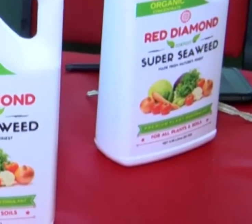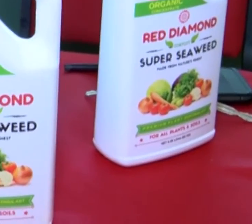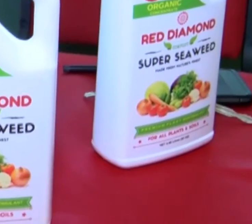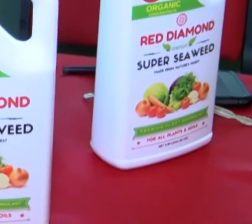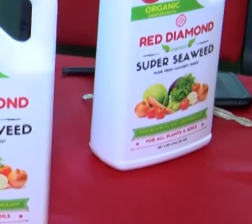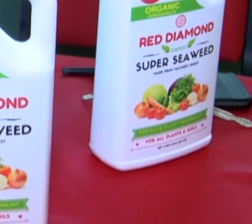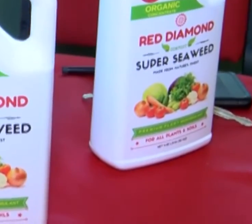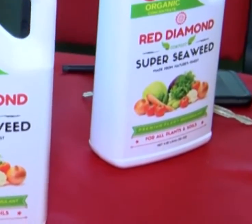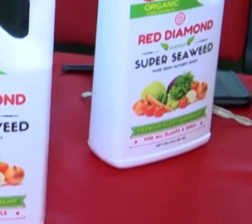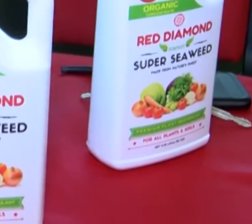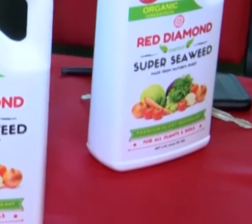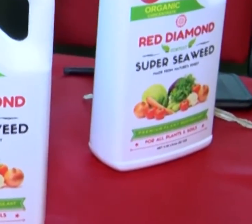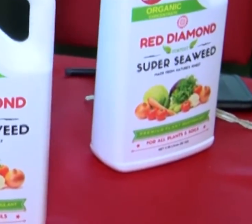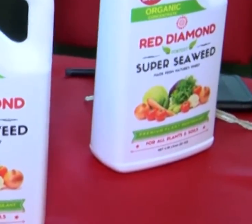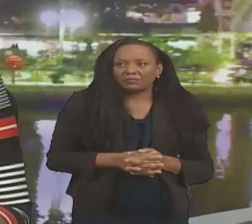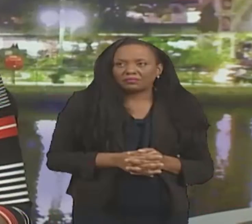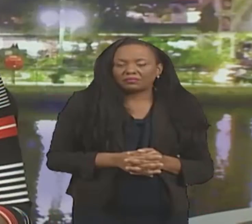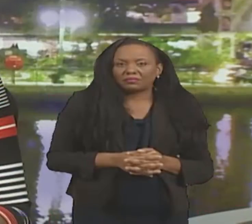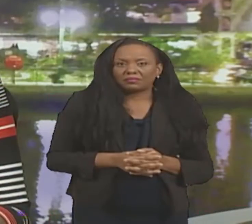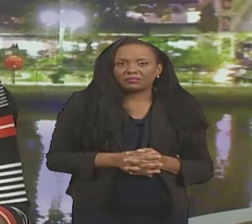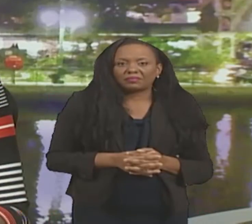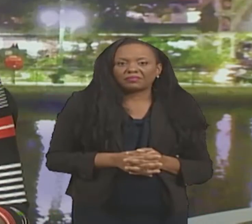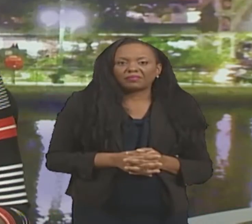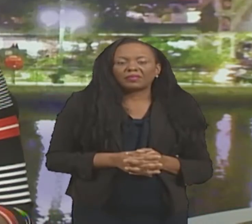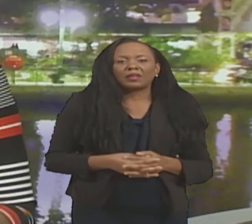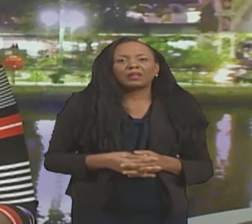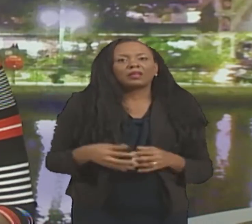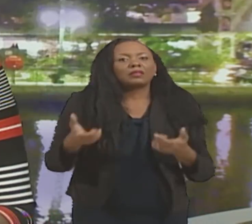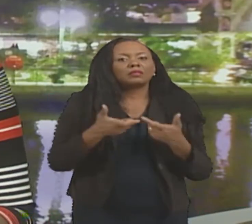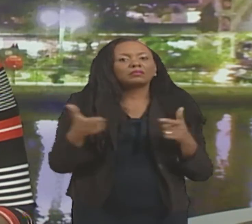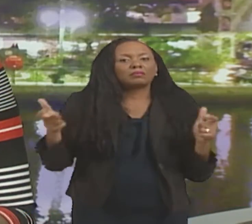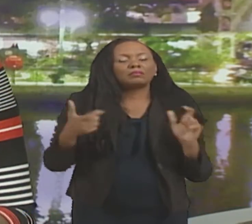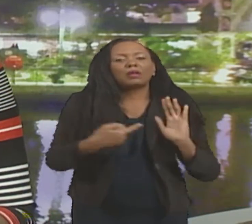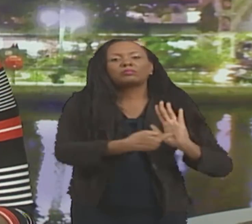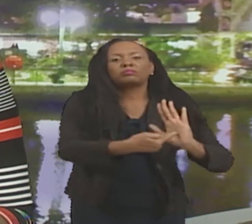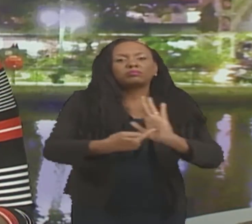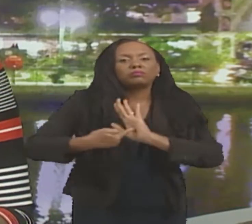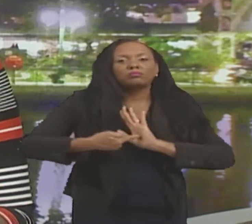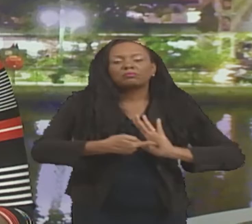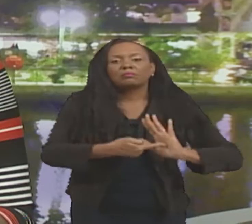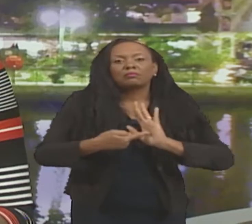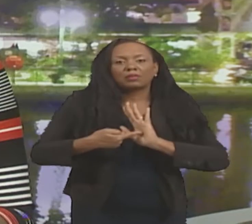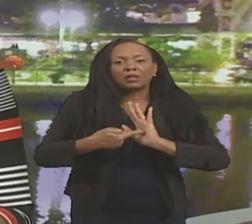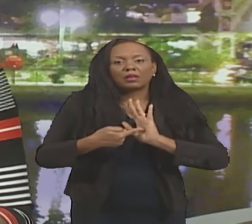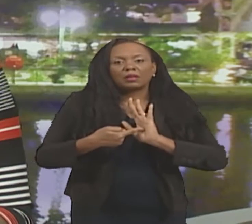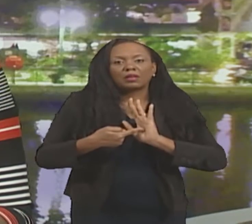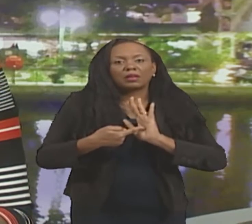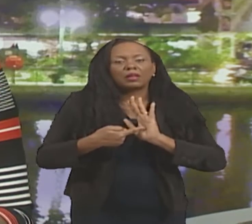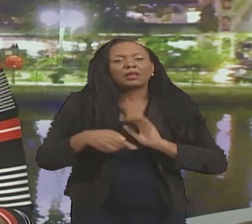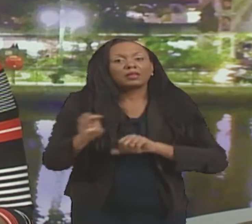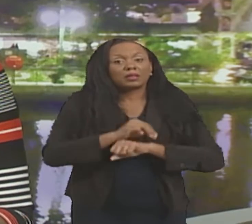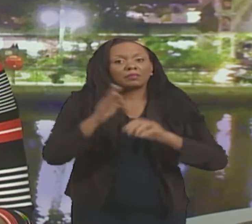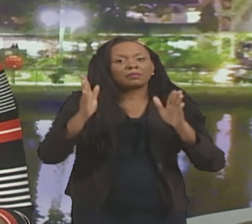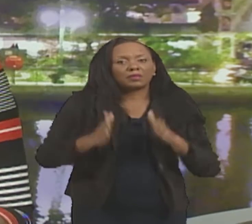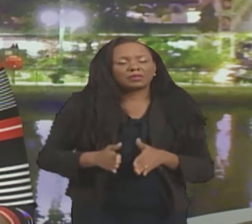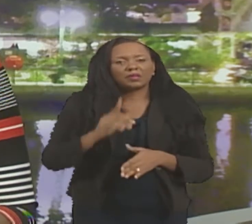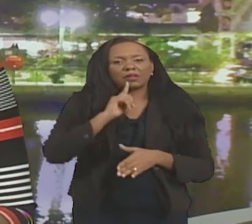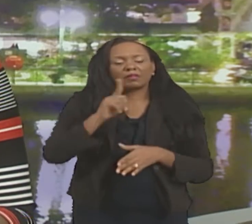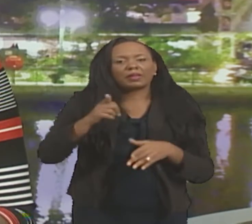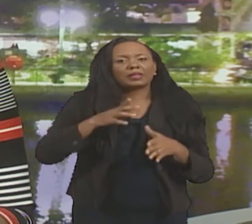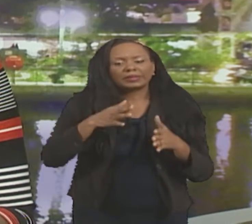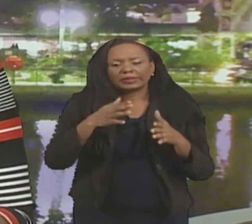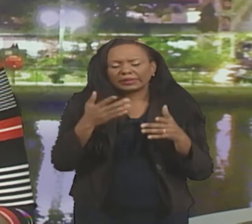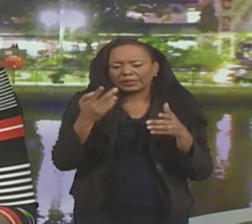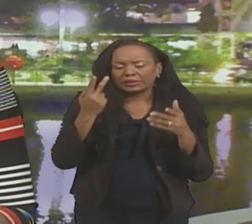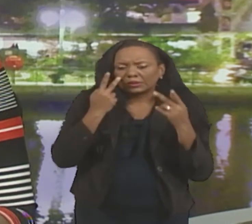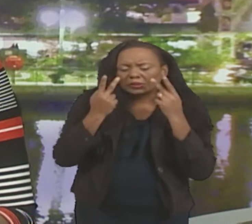West Indies and the Food and Agriculture Organization. Well, the minister, who has been tackling the seaweed since assuming office,